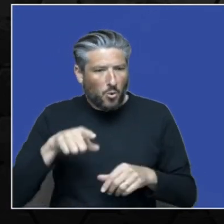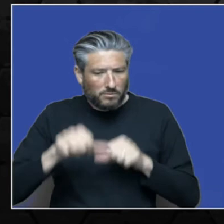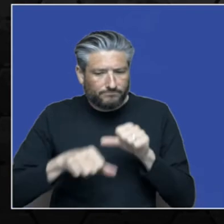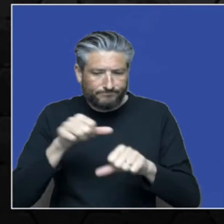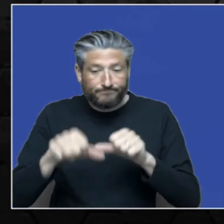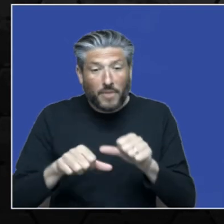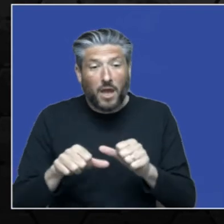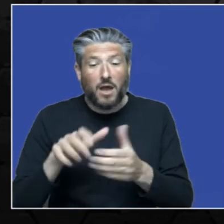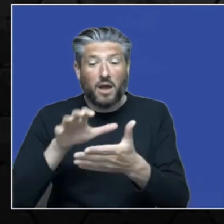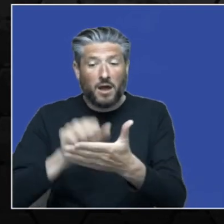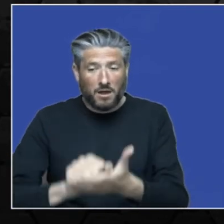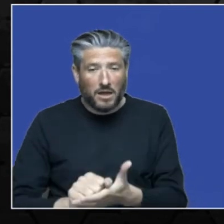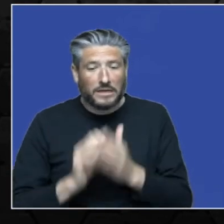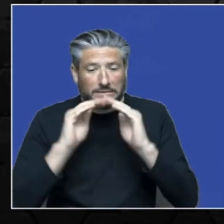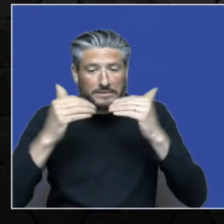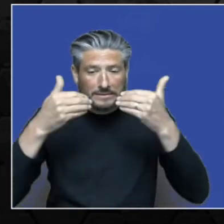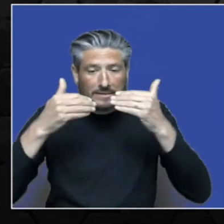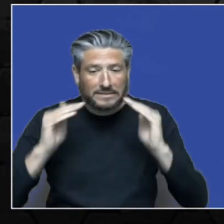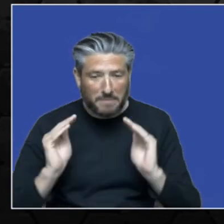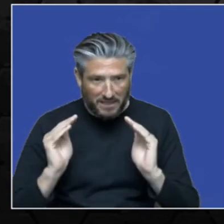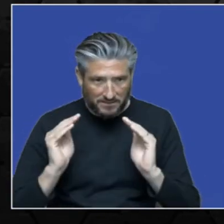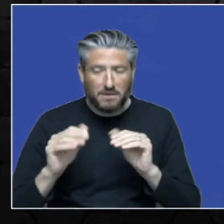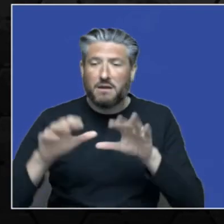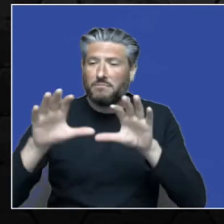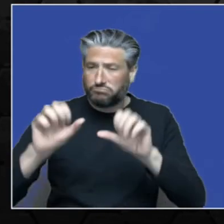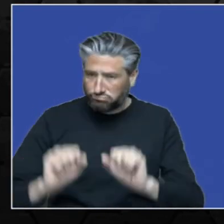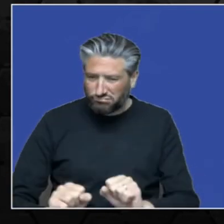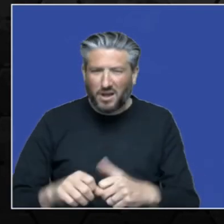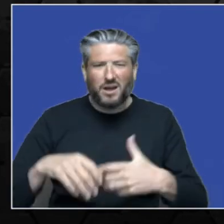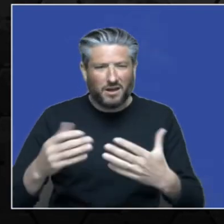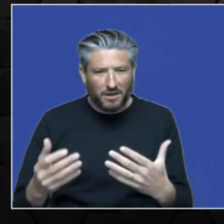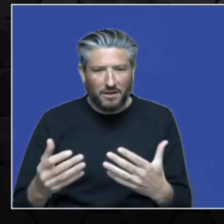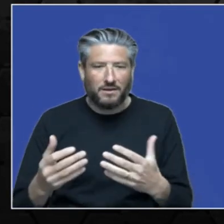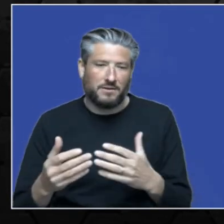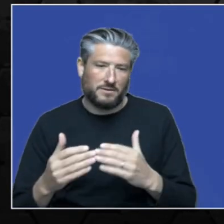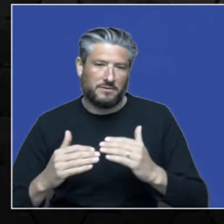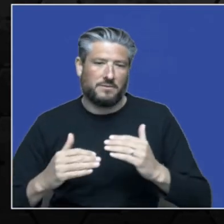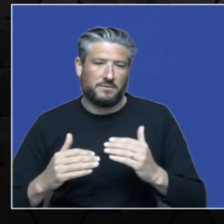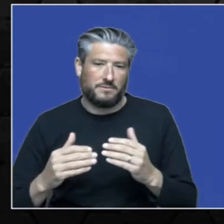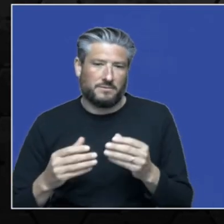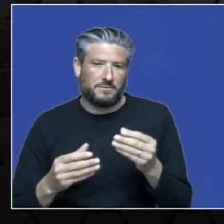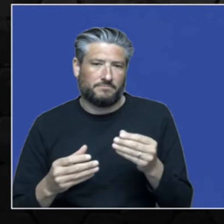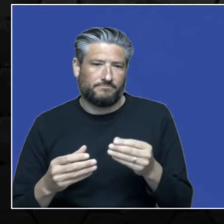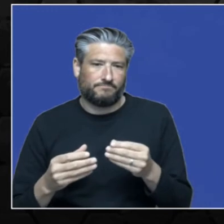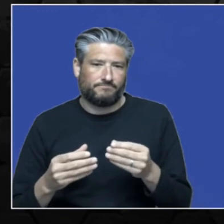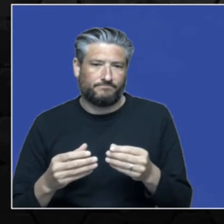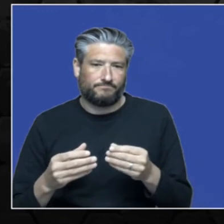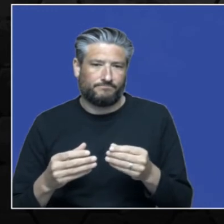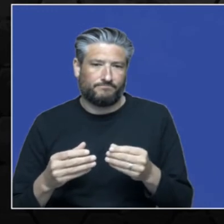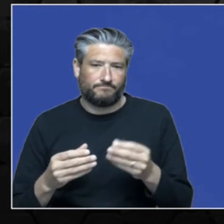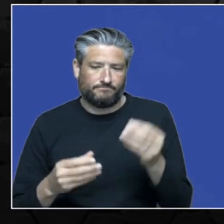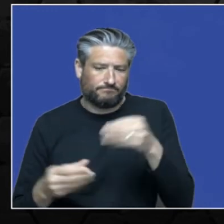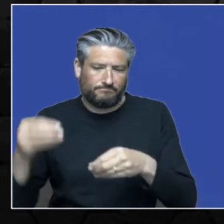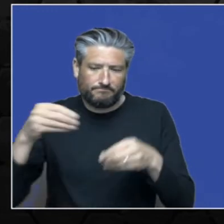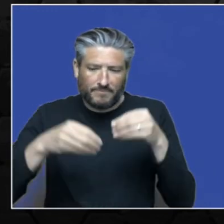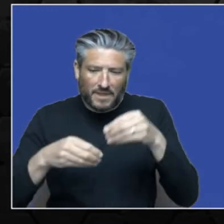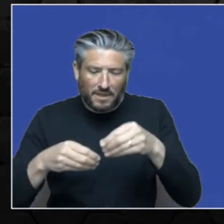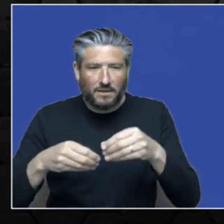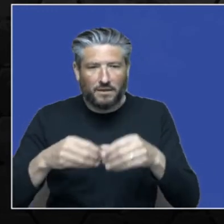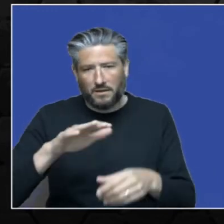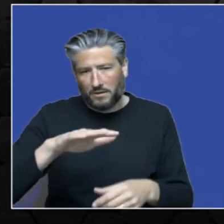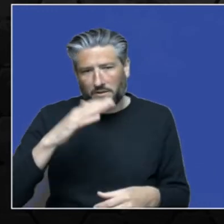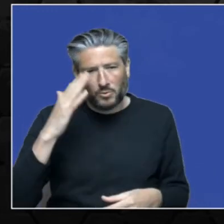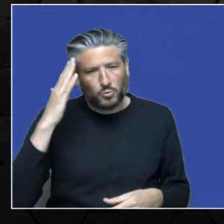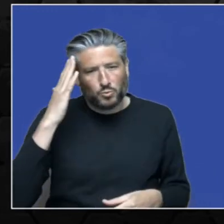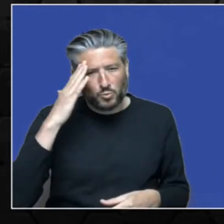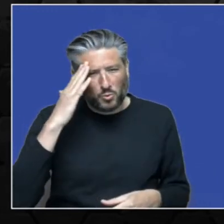then we build a similarity graph. So if you have ever studied about NLP and the